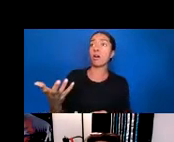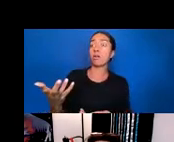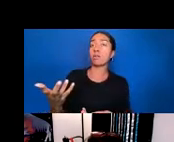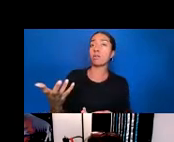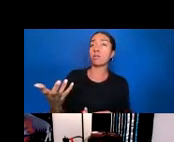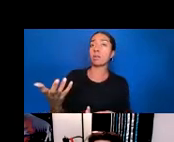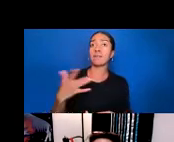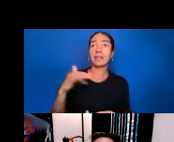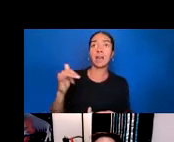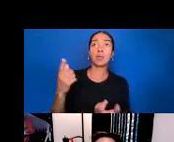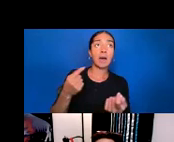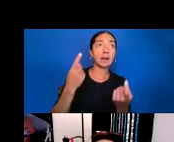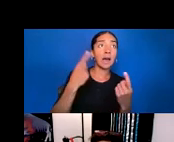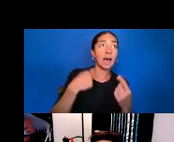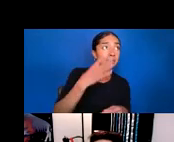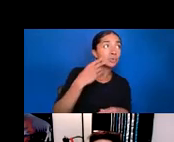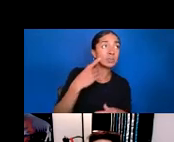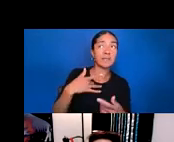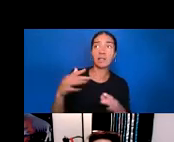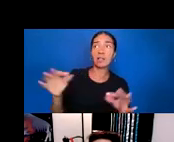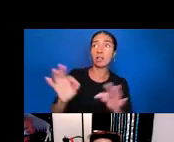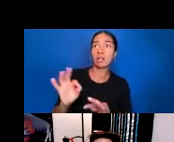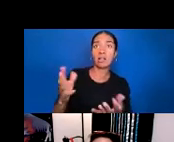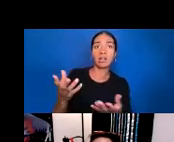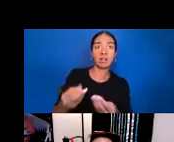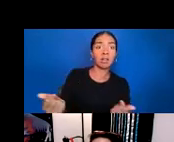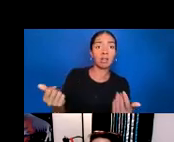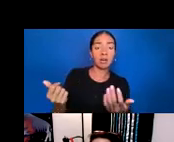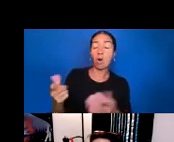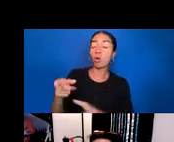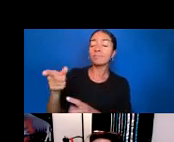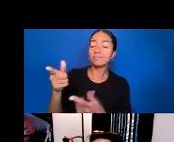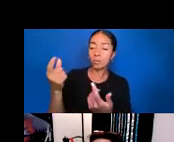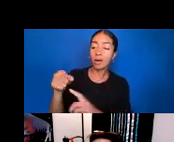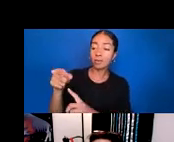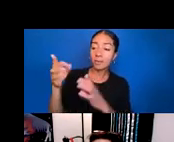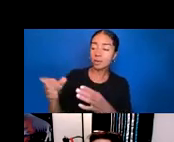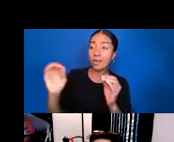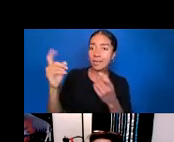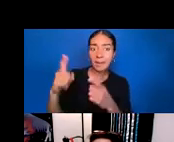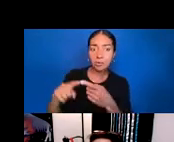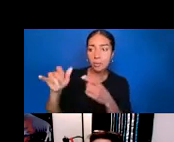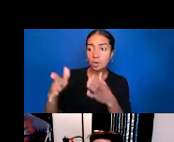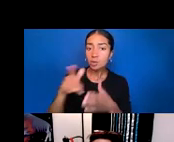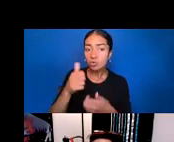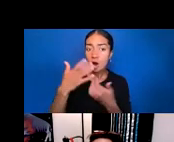happened to the survivor. So not just, I haven't just